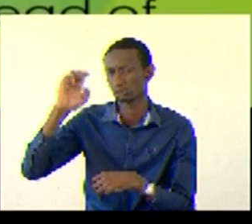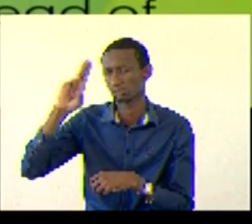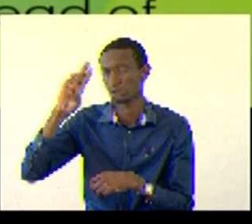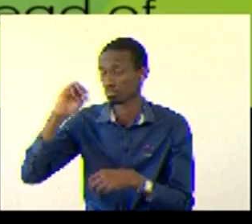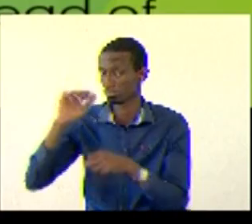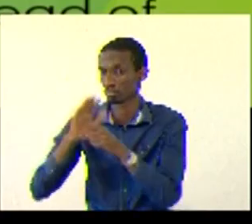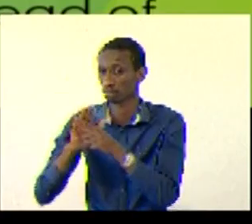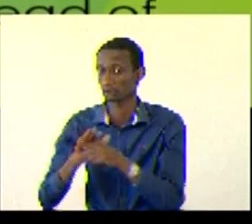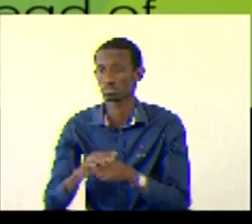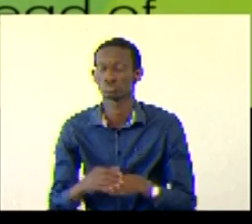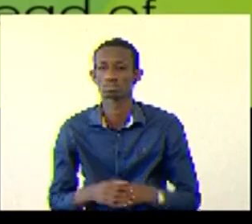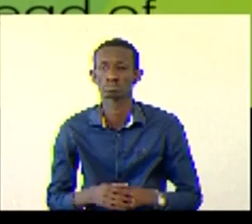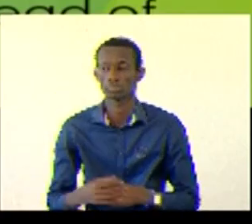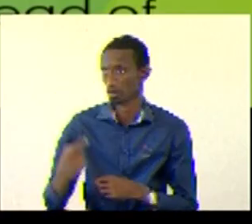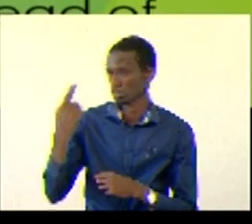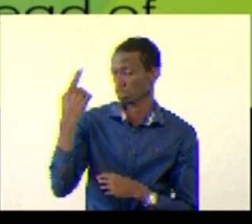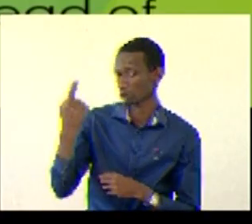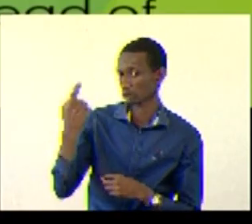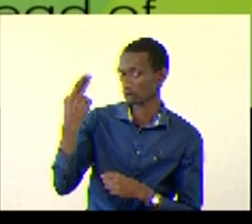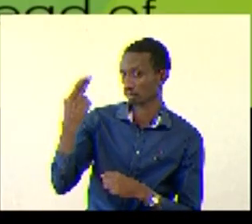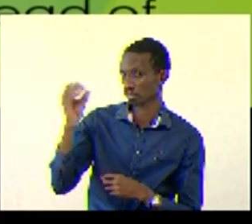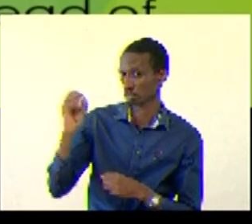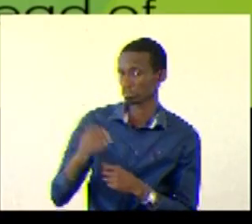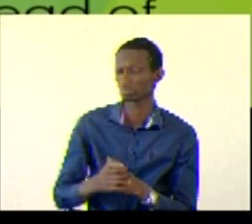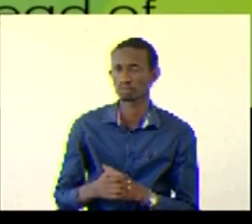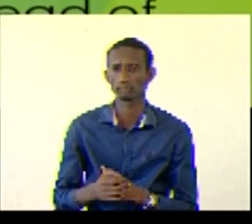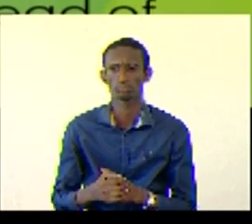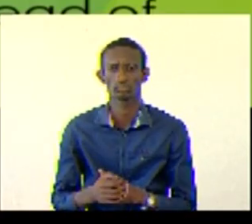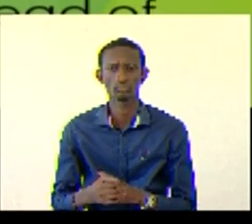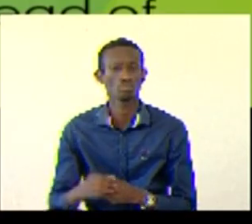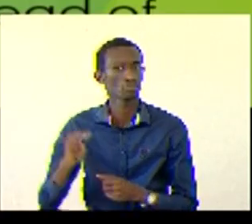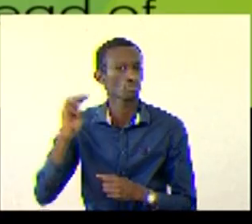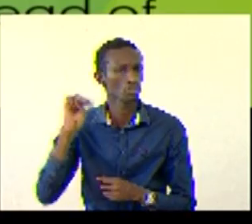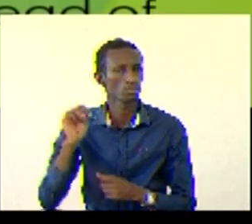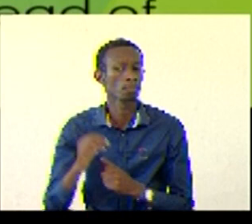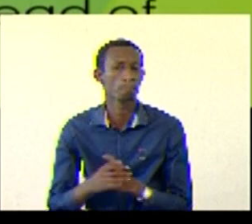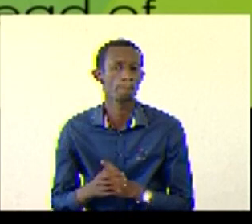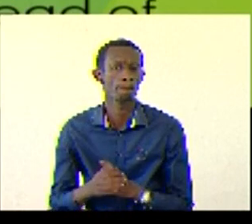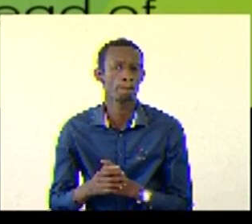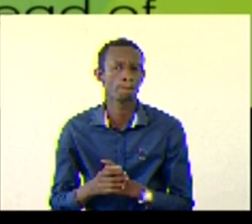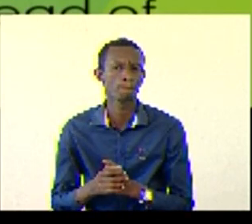is 120 cubic centimeters. And then we're saying, why doesn't it exceed